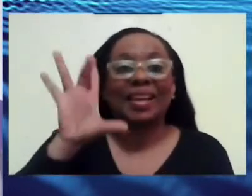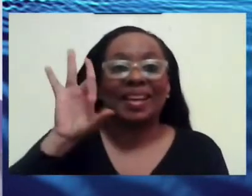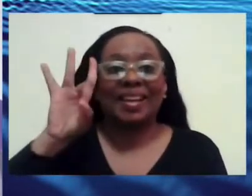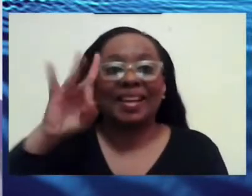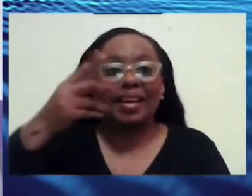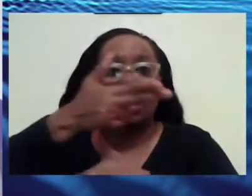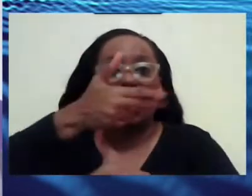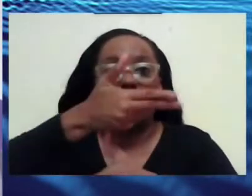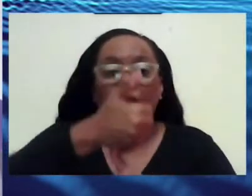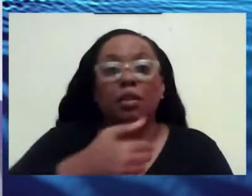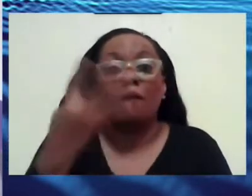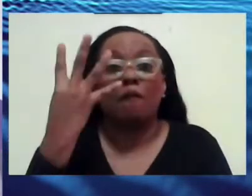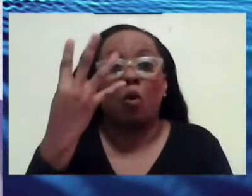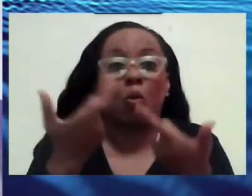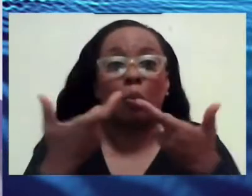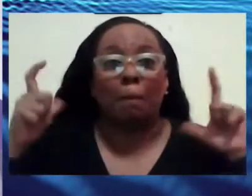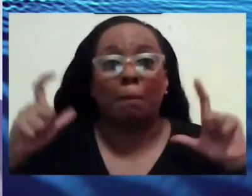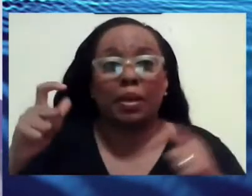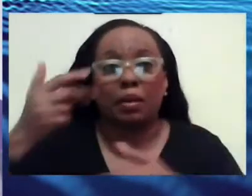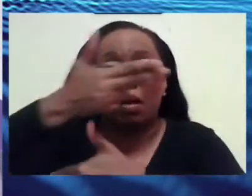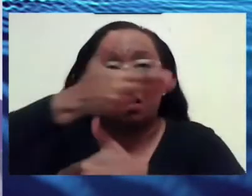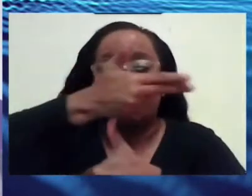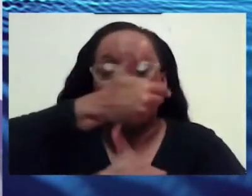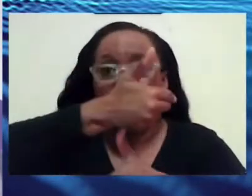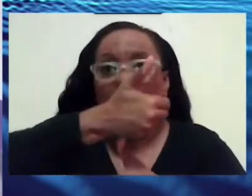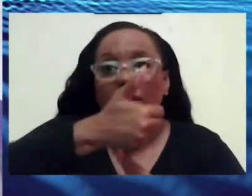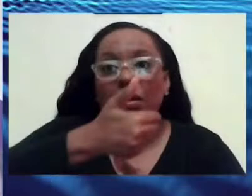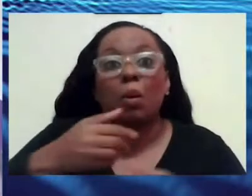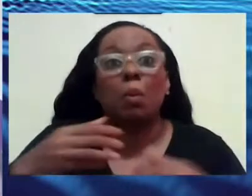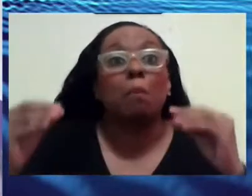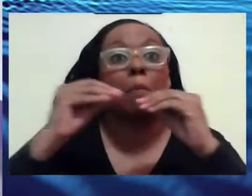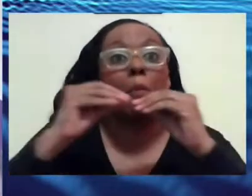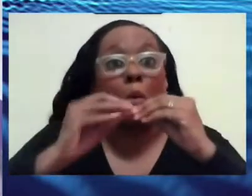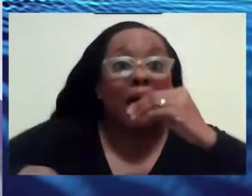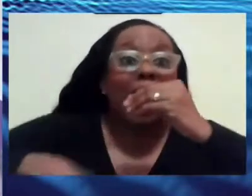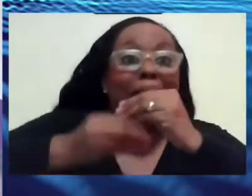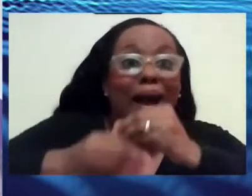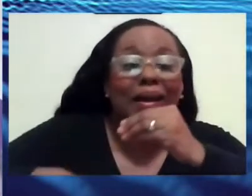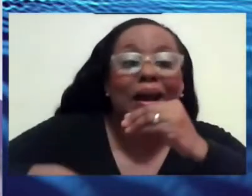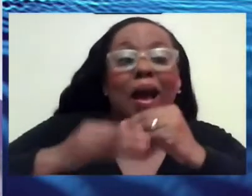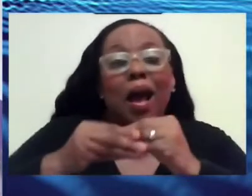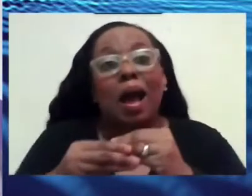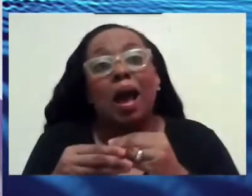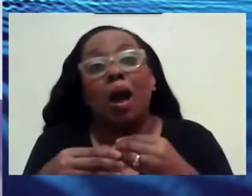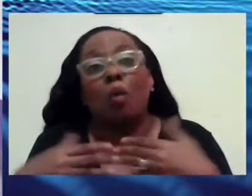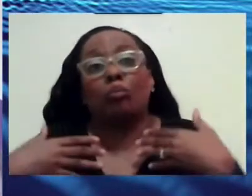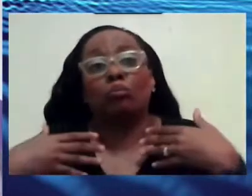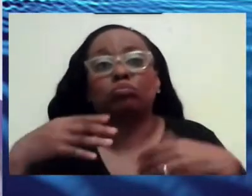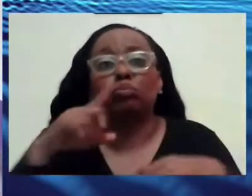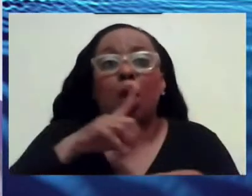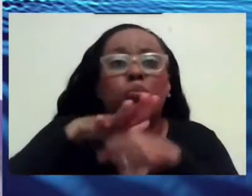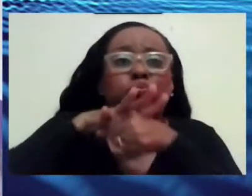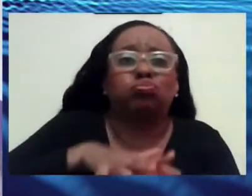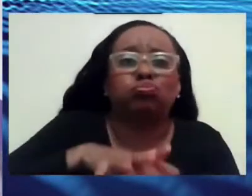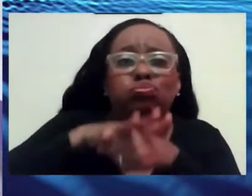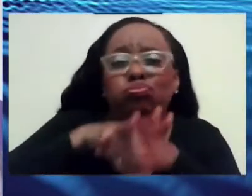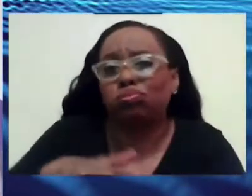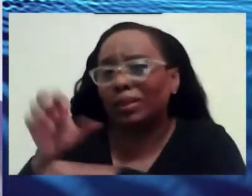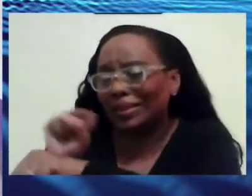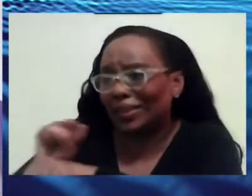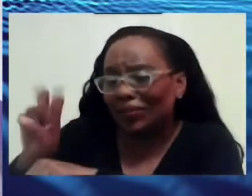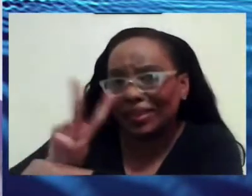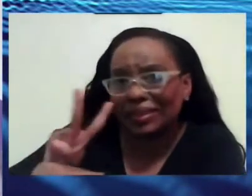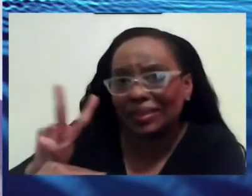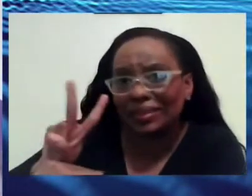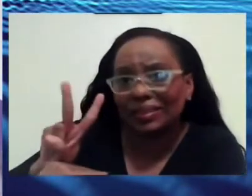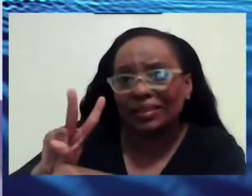So please bear this in mind. This is going to bring another level of complexity to our colleagues in St. Vincent and the Grenadines. And of course, we'll